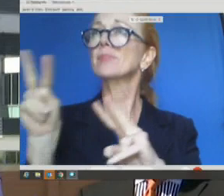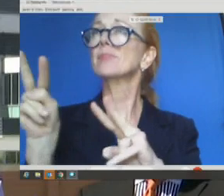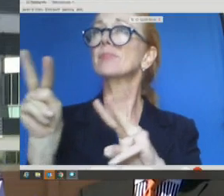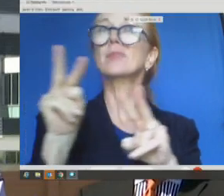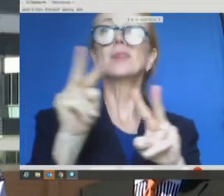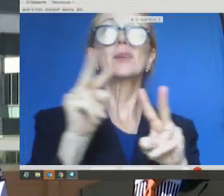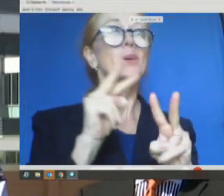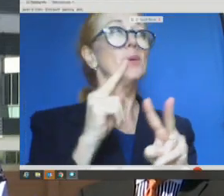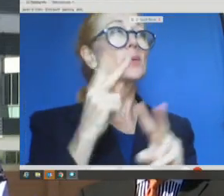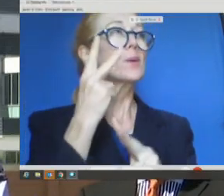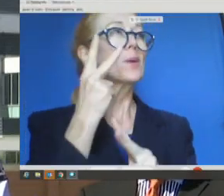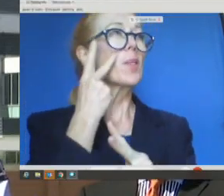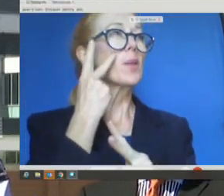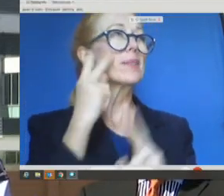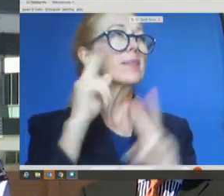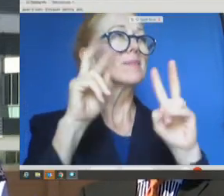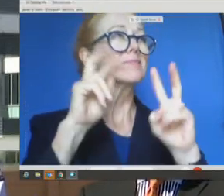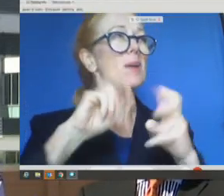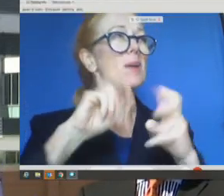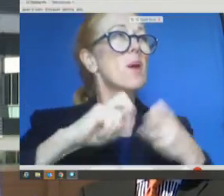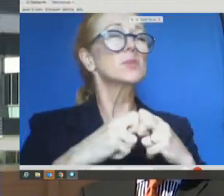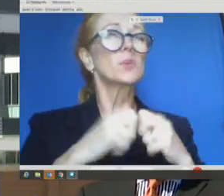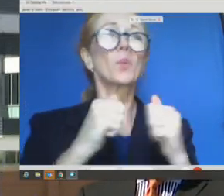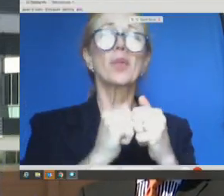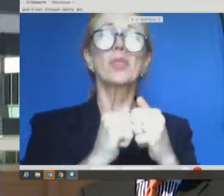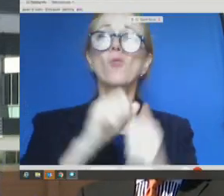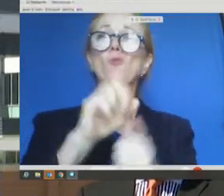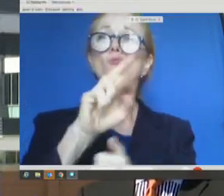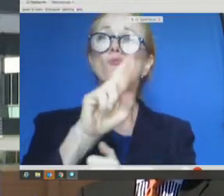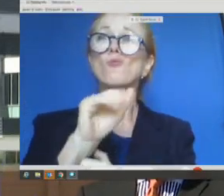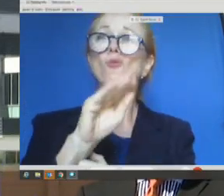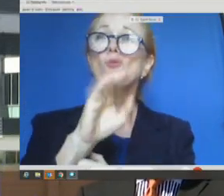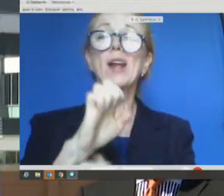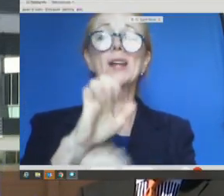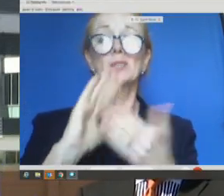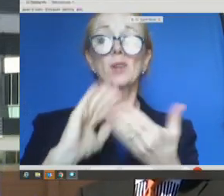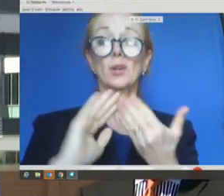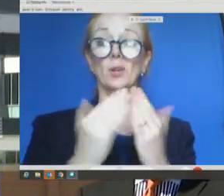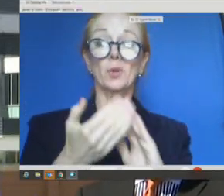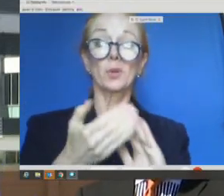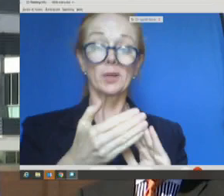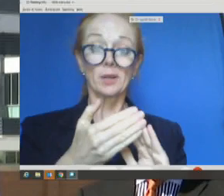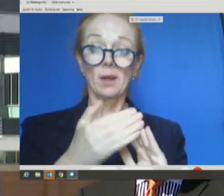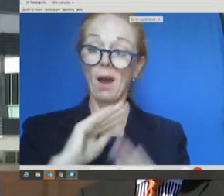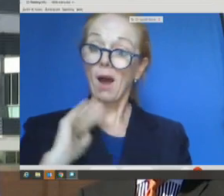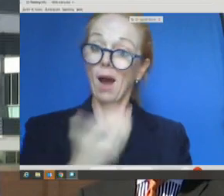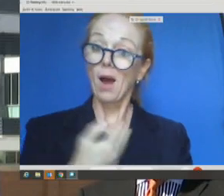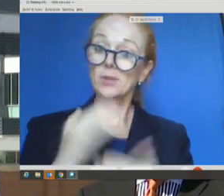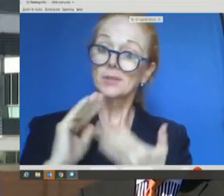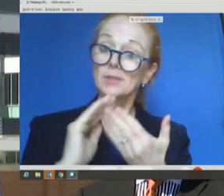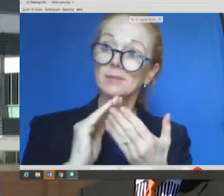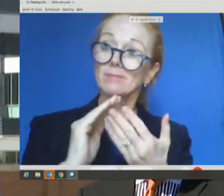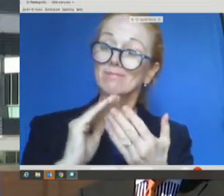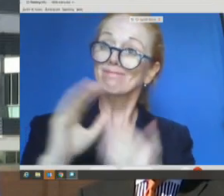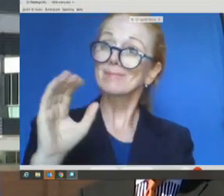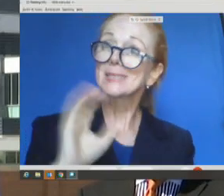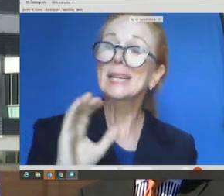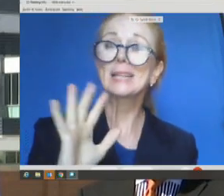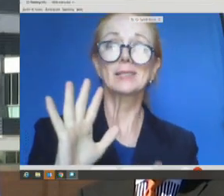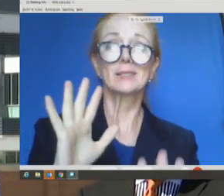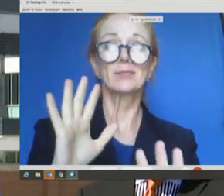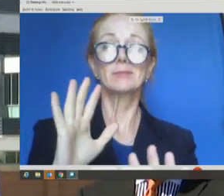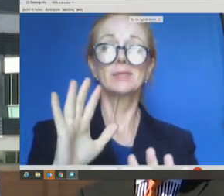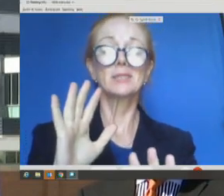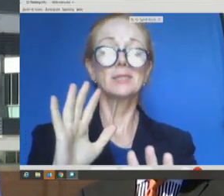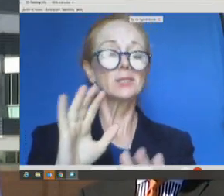of race in our community, in our city. The final thing that I want to say is that you